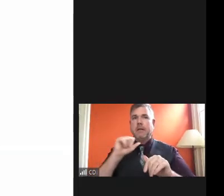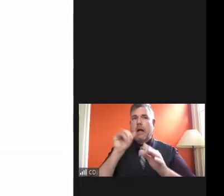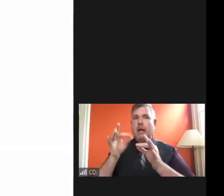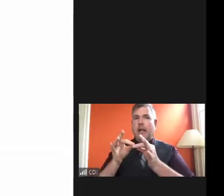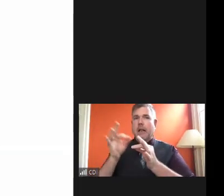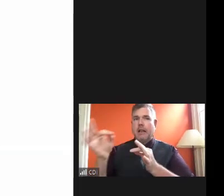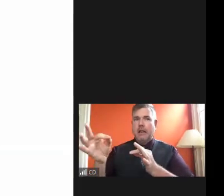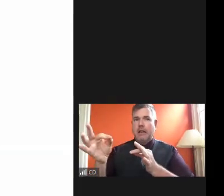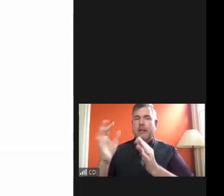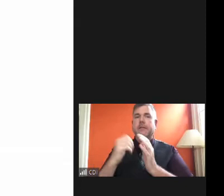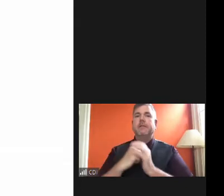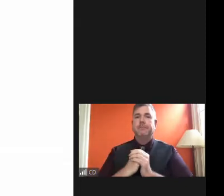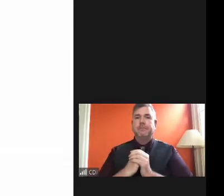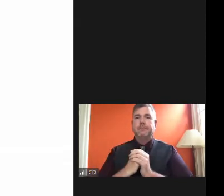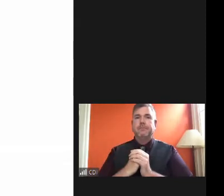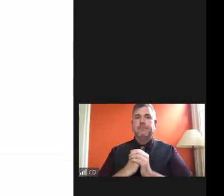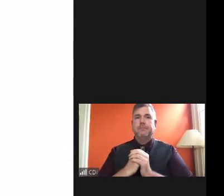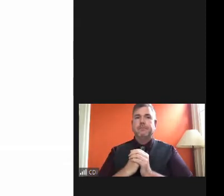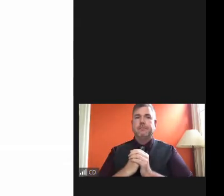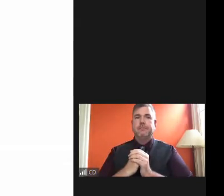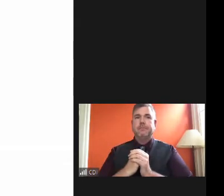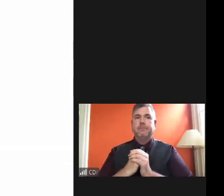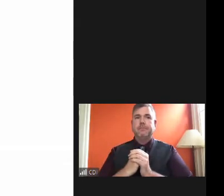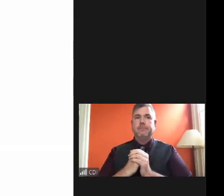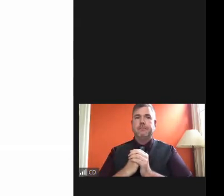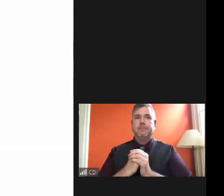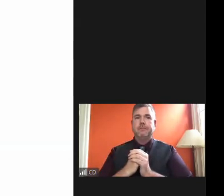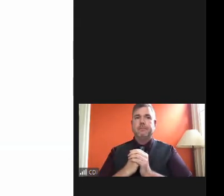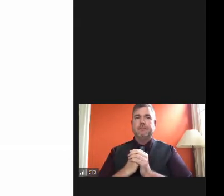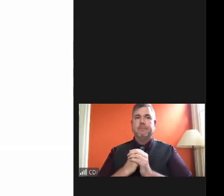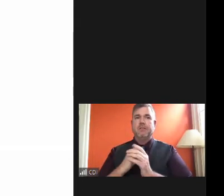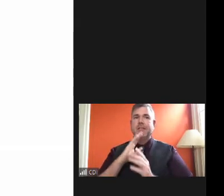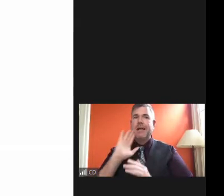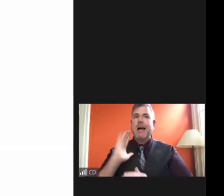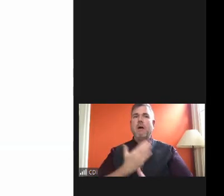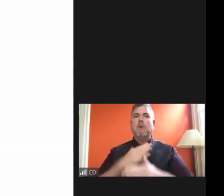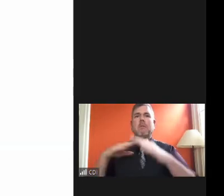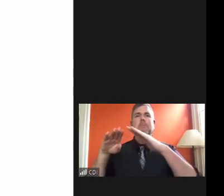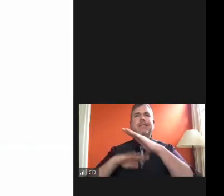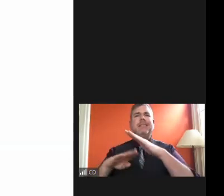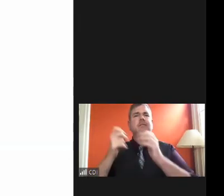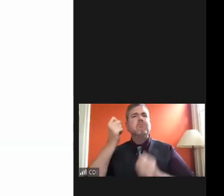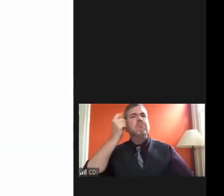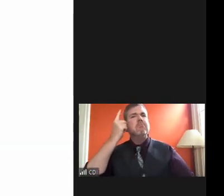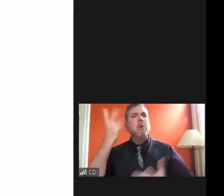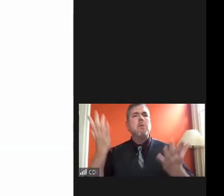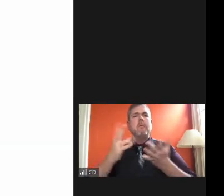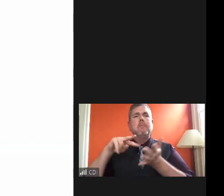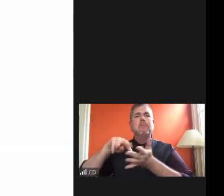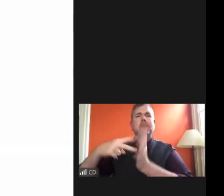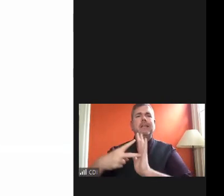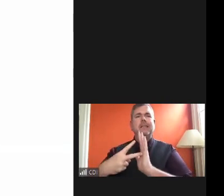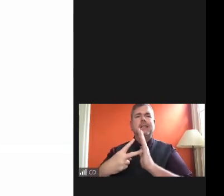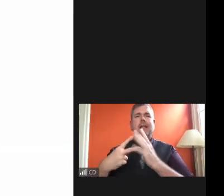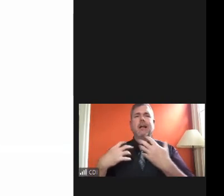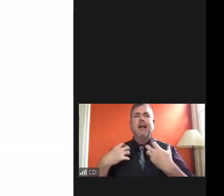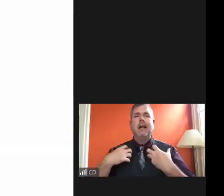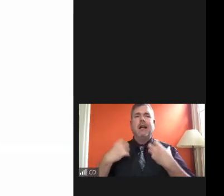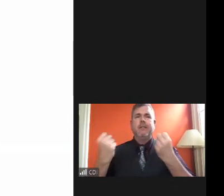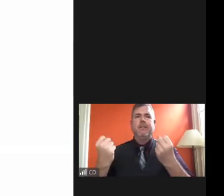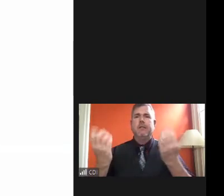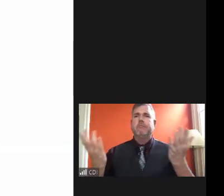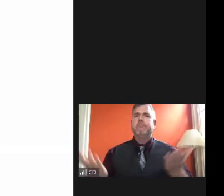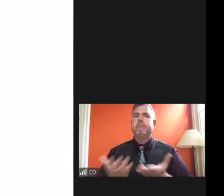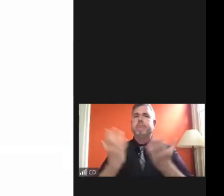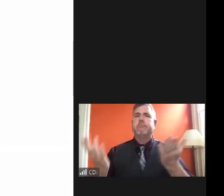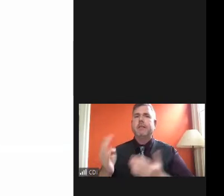our basic understanding of how we define health in Marin. This is from the World Health Organization, the Constitution developed just after